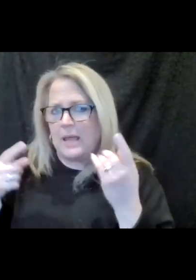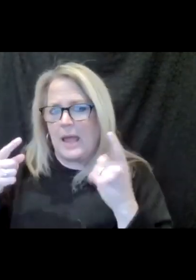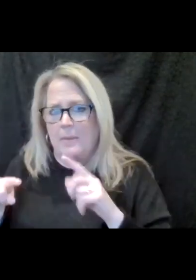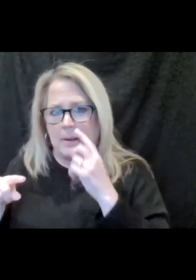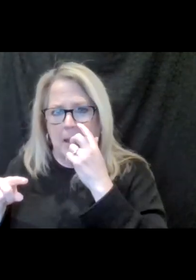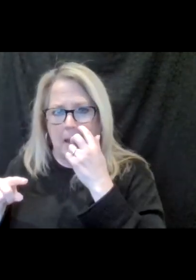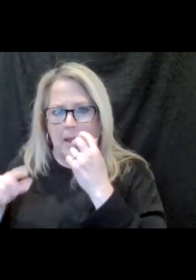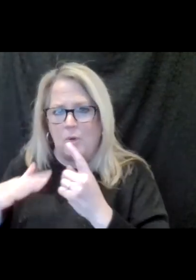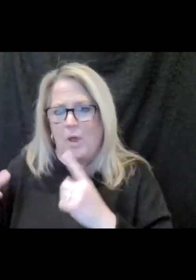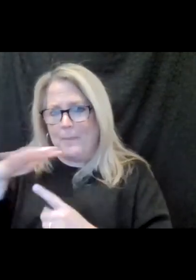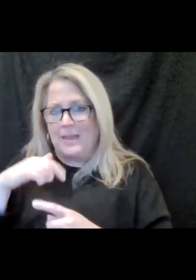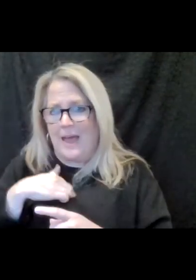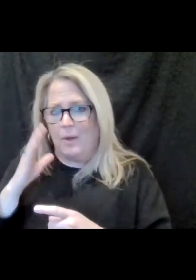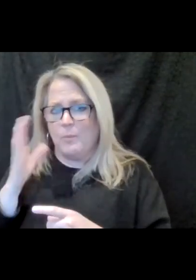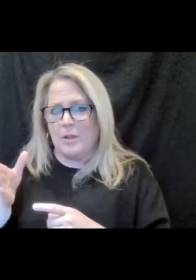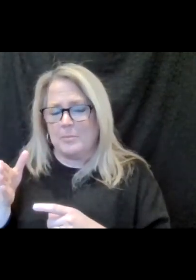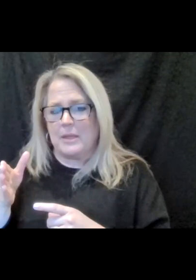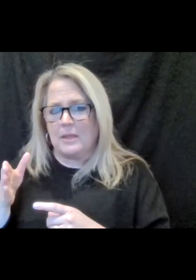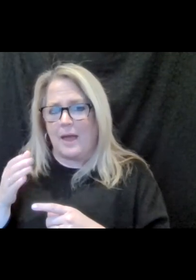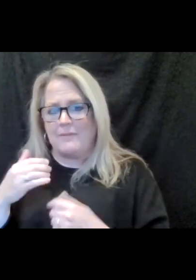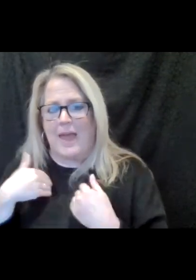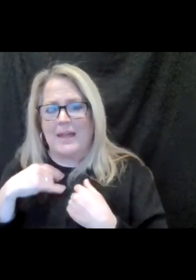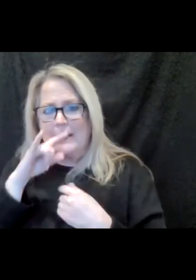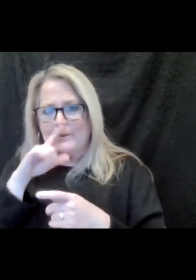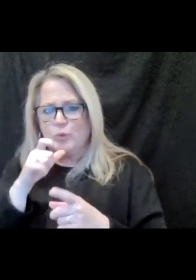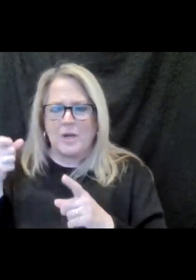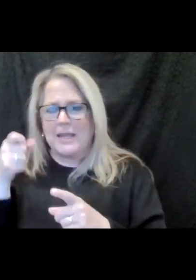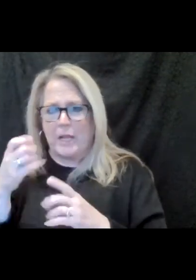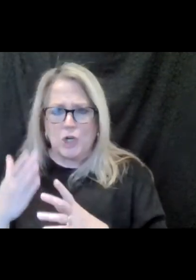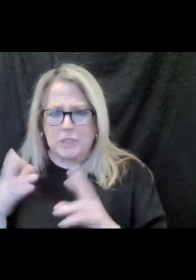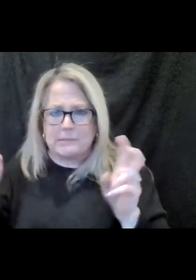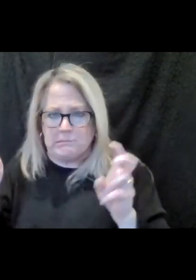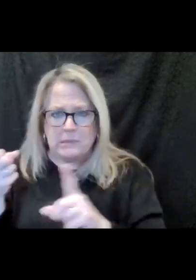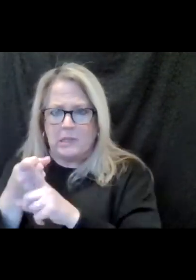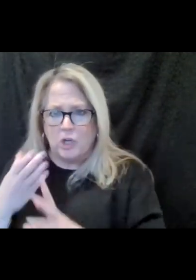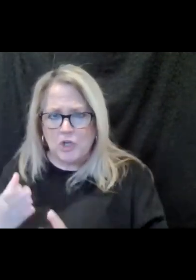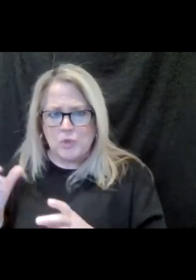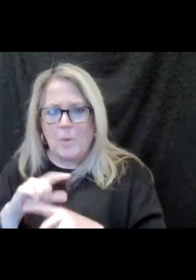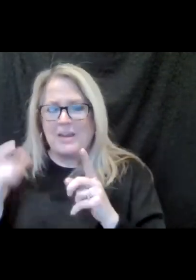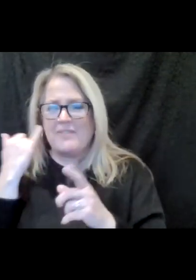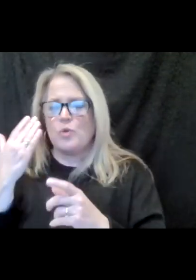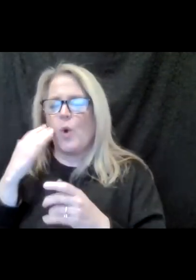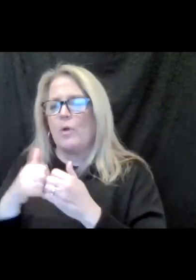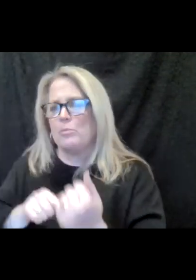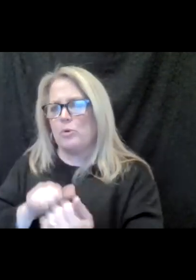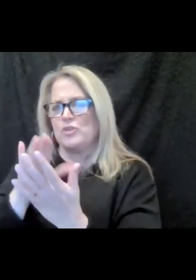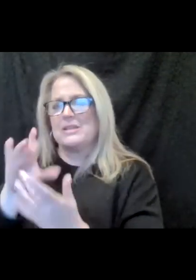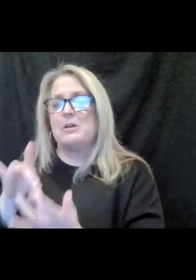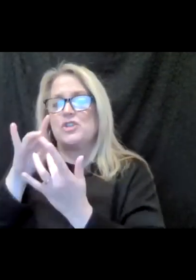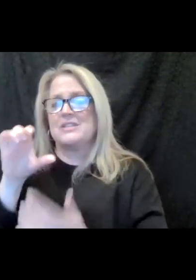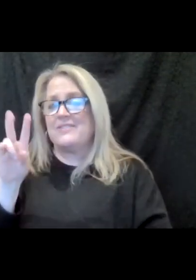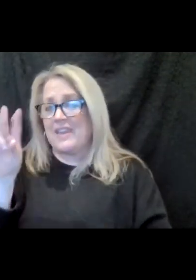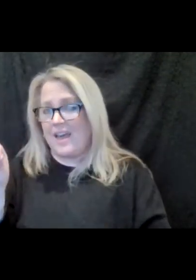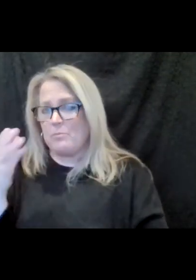be. I've had kids who are hitters too. But I mean, if you knew how to approach them, especially if they're CVI, there's probably